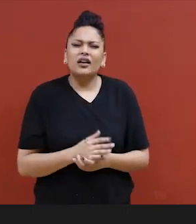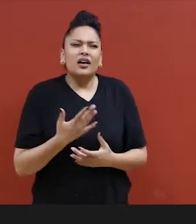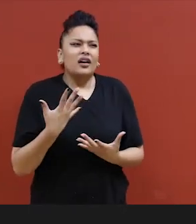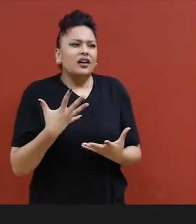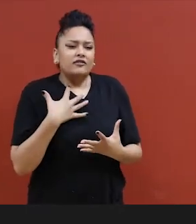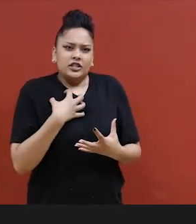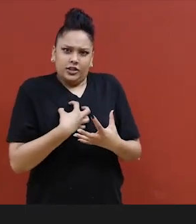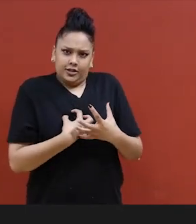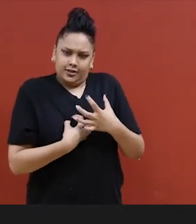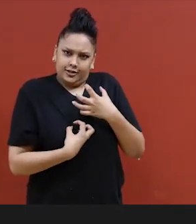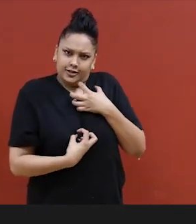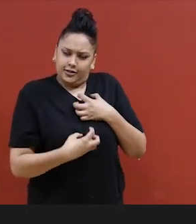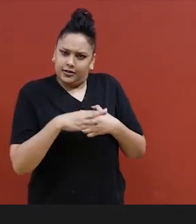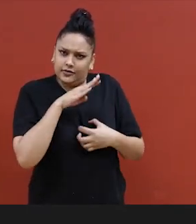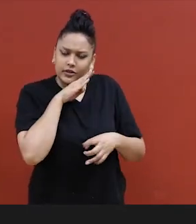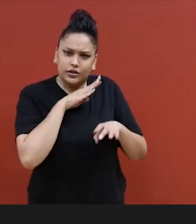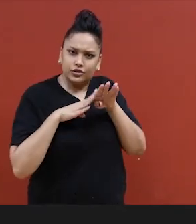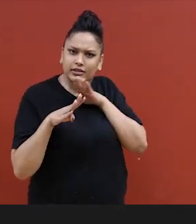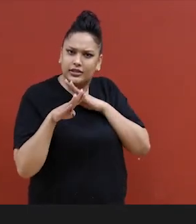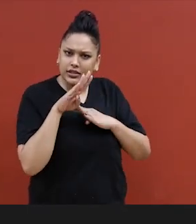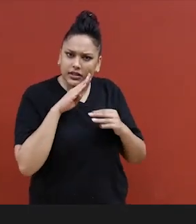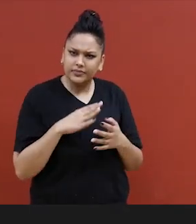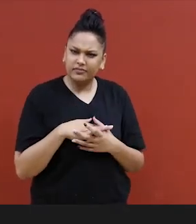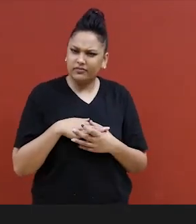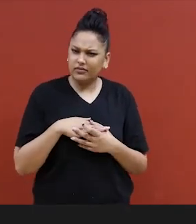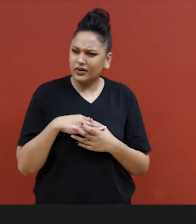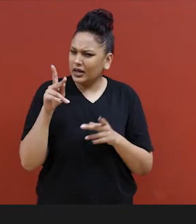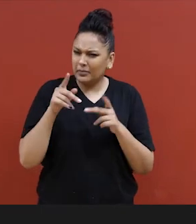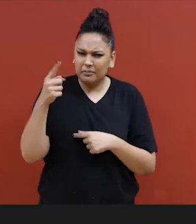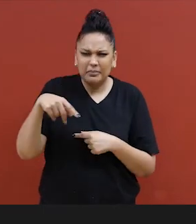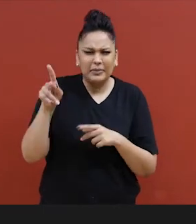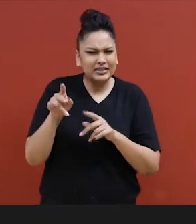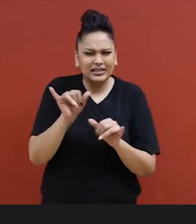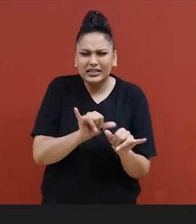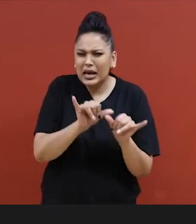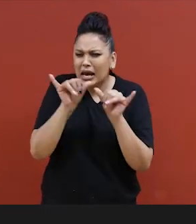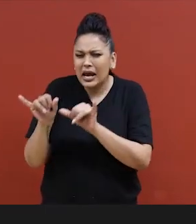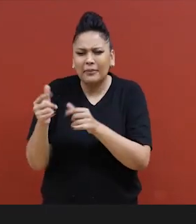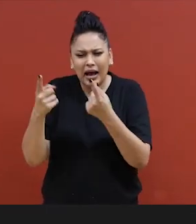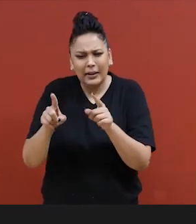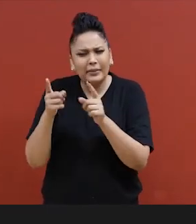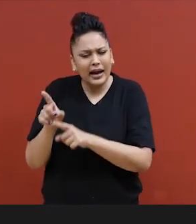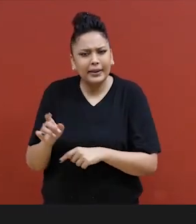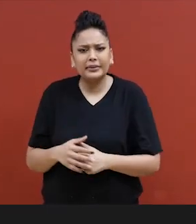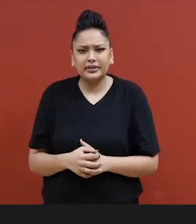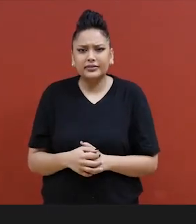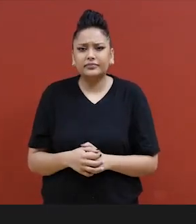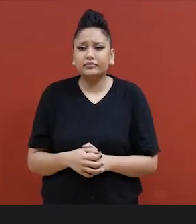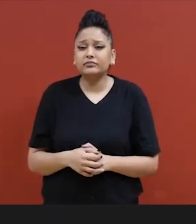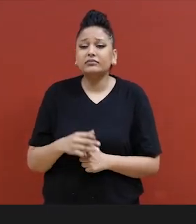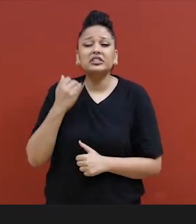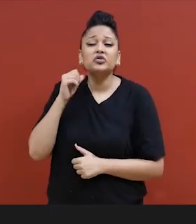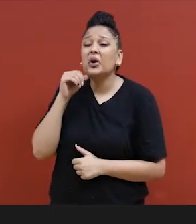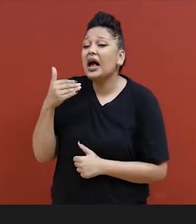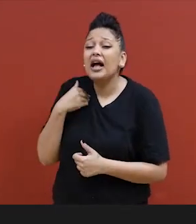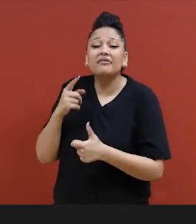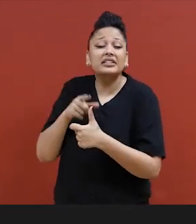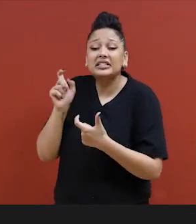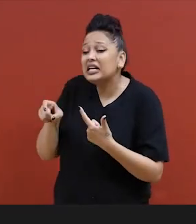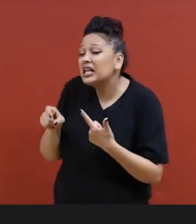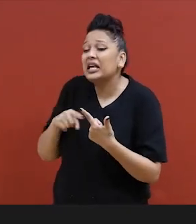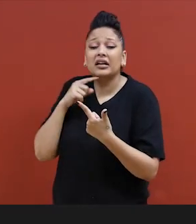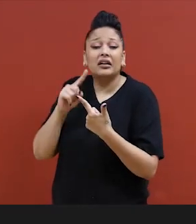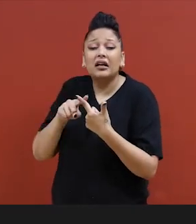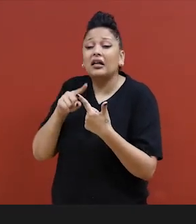okay, like that's another thing, is that that's when I hear from other people, well, if you don't have this and you need it, you know, you have